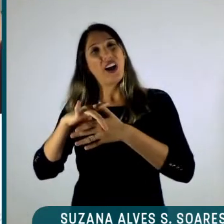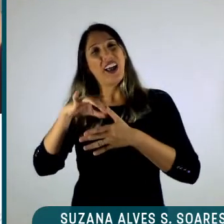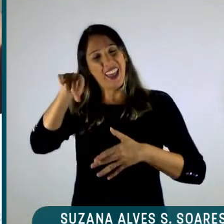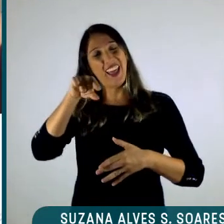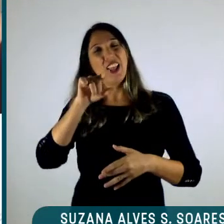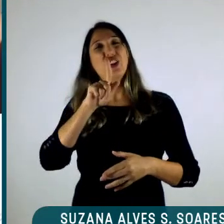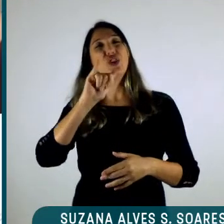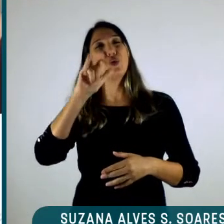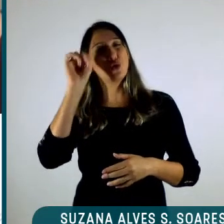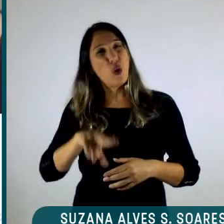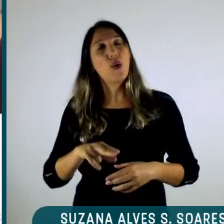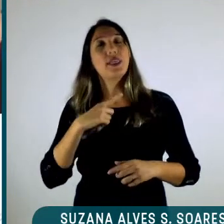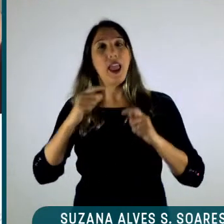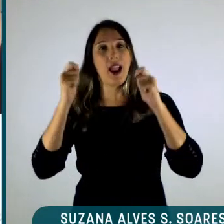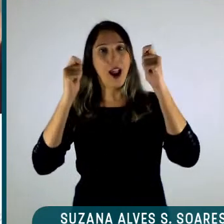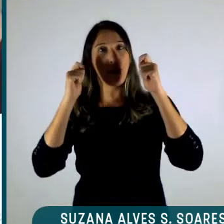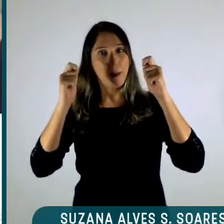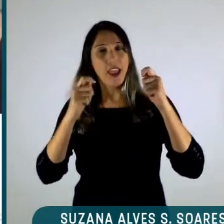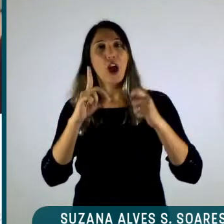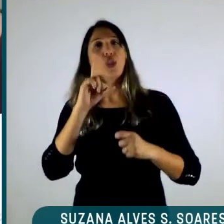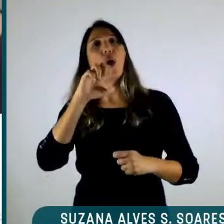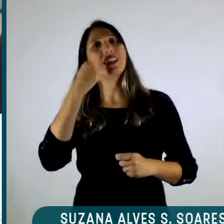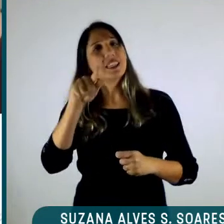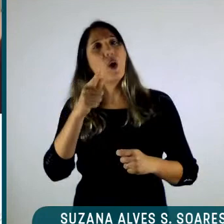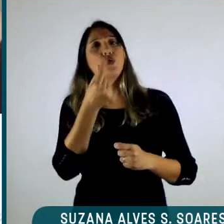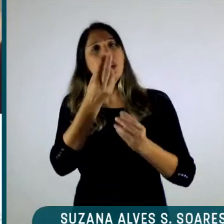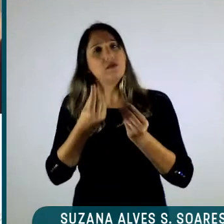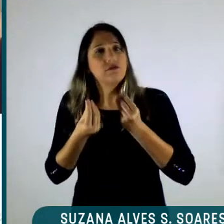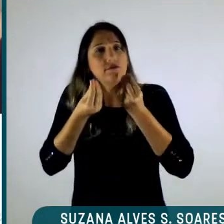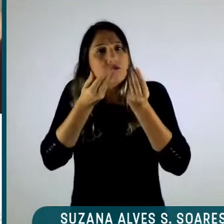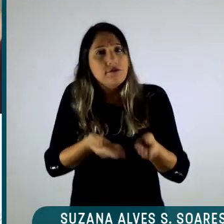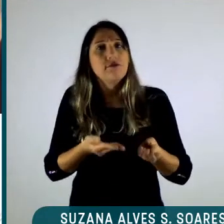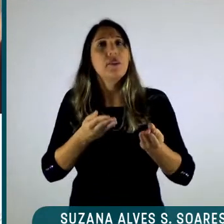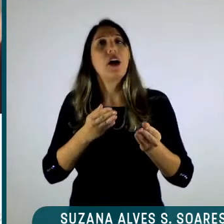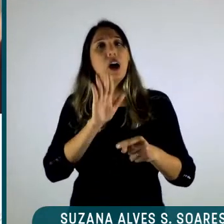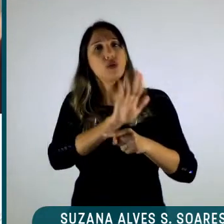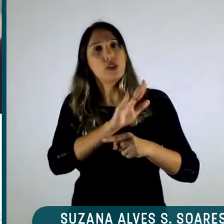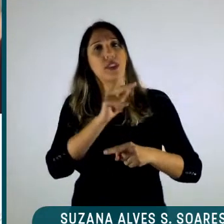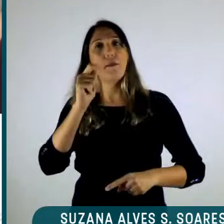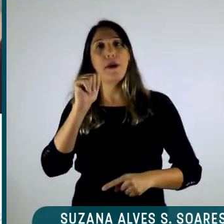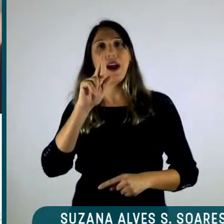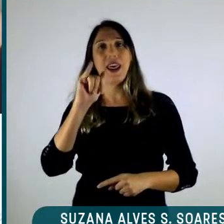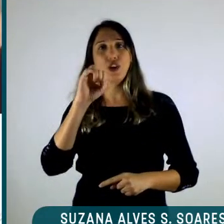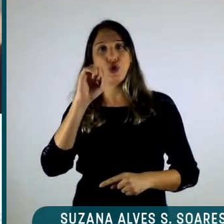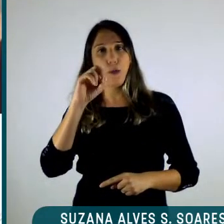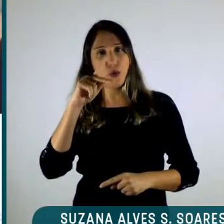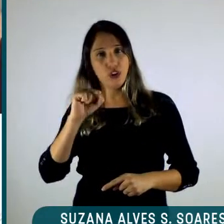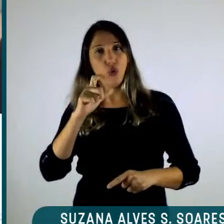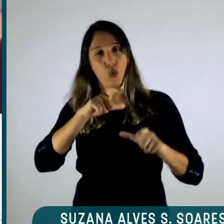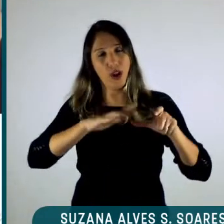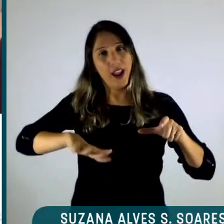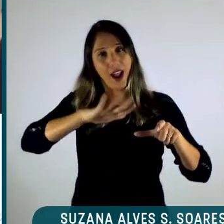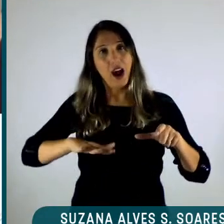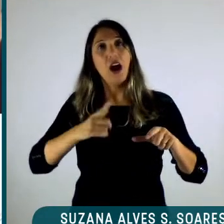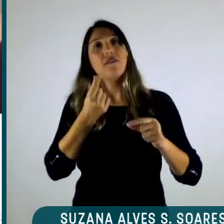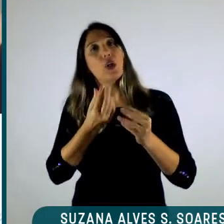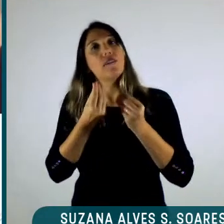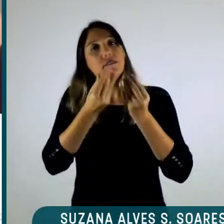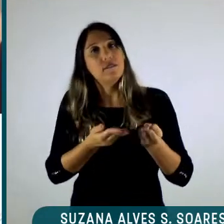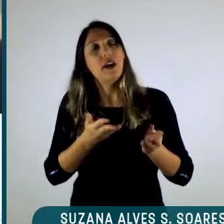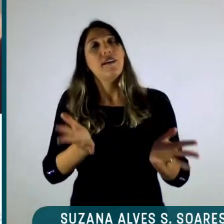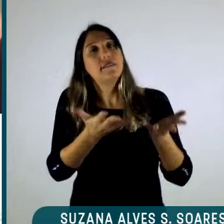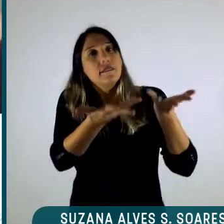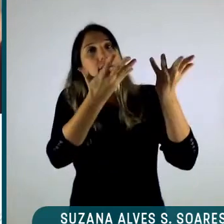Gilson is organizing a donation campaign of funds to help fighting the pandemic in Paraisópolis, Islam. All the